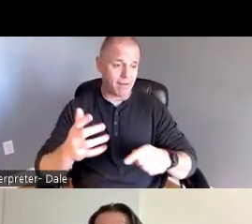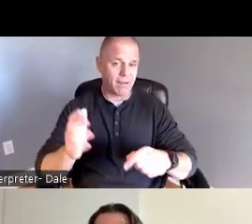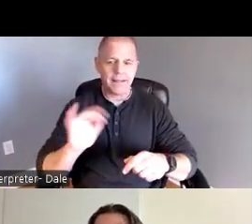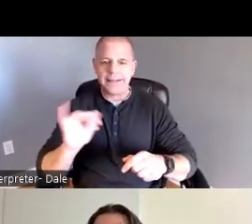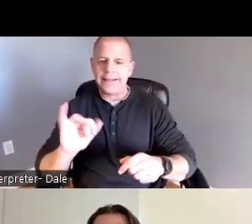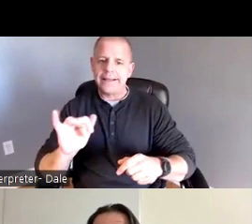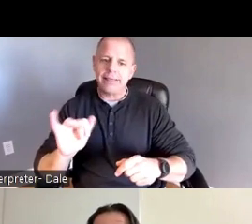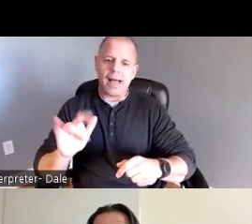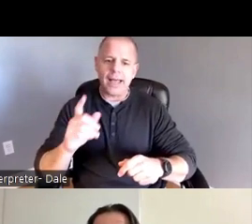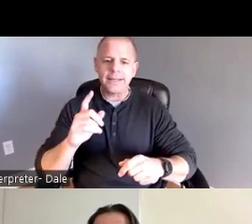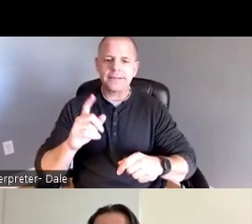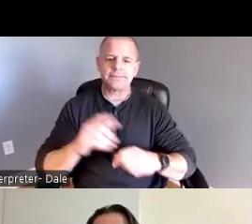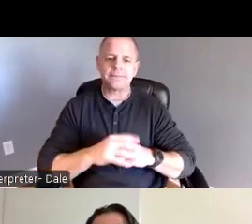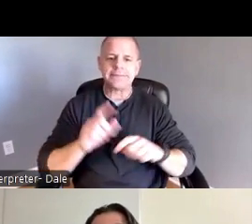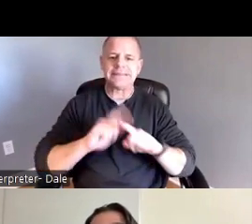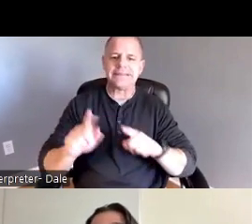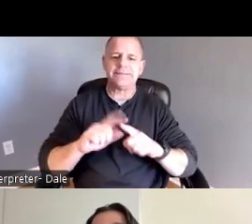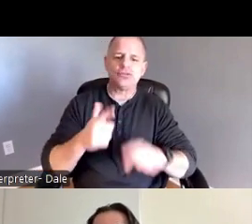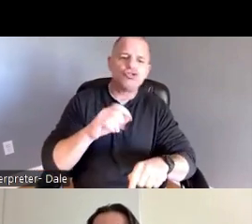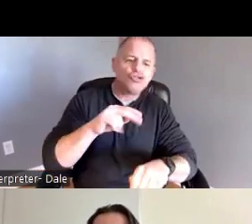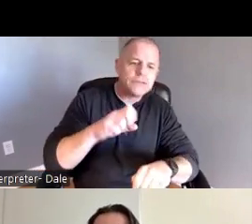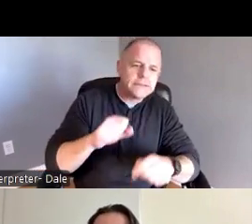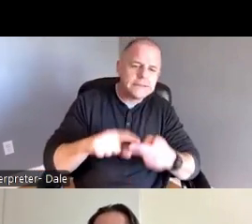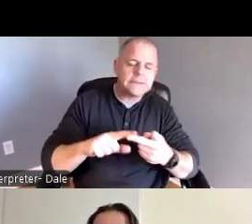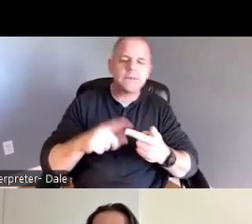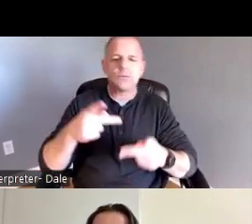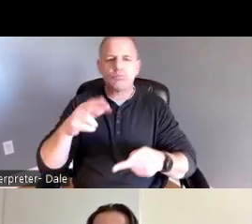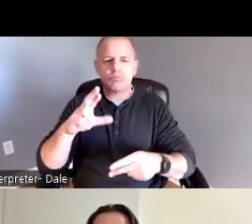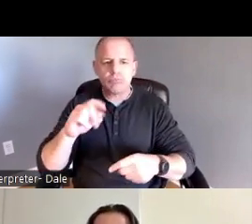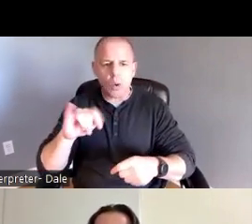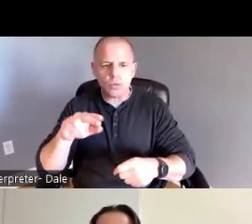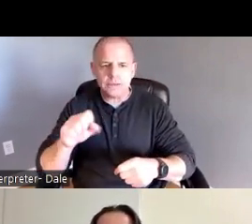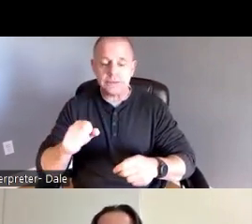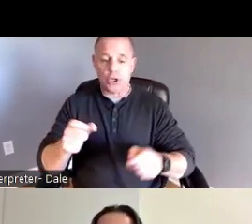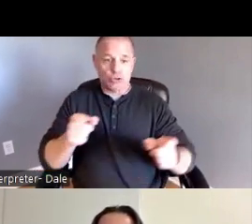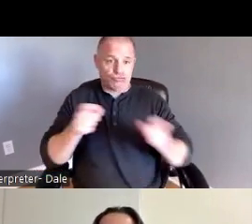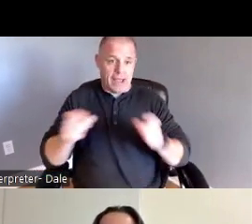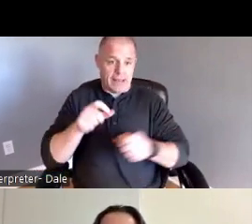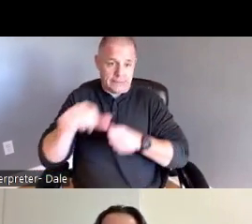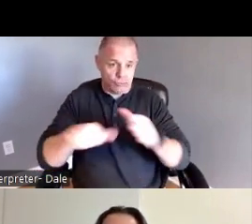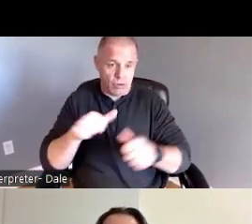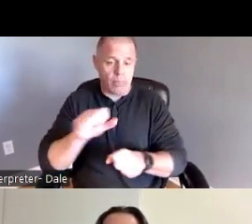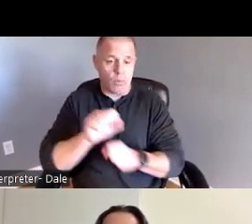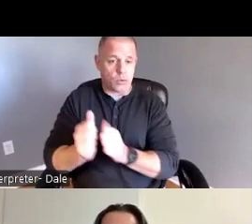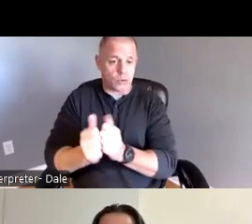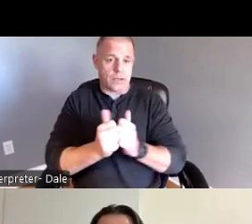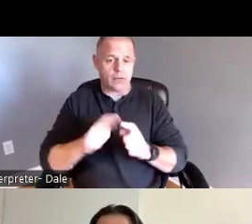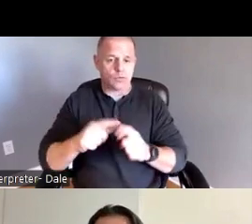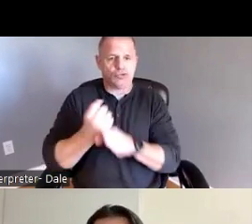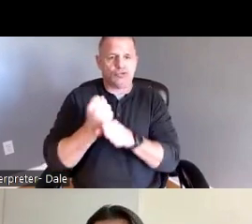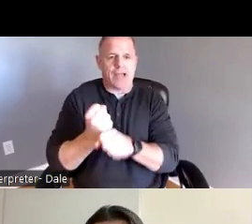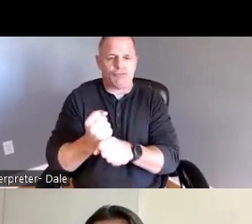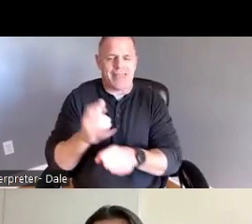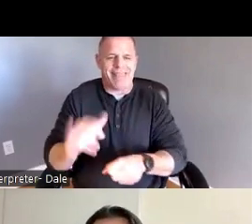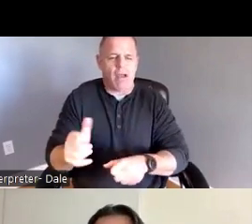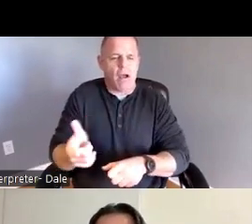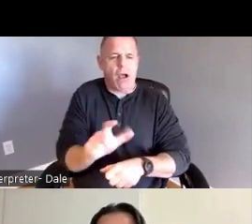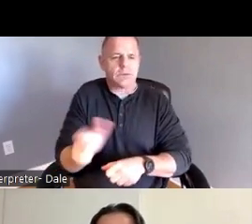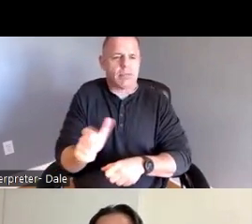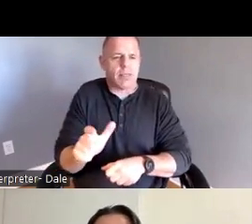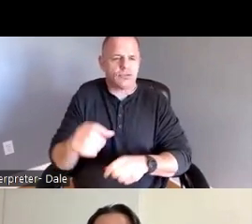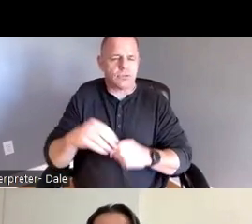gene and protein that regulate each other and work together to generate these oscillations in our body